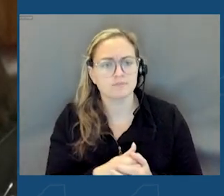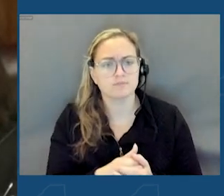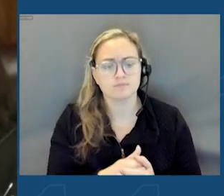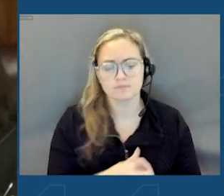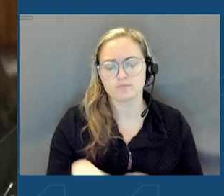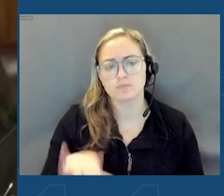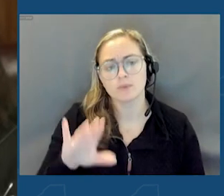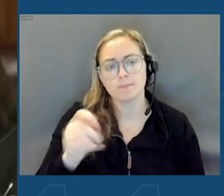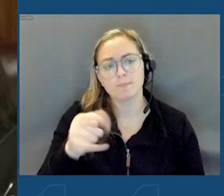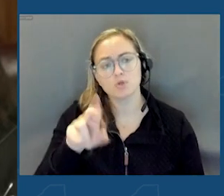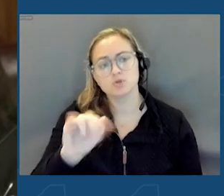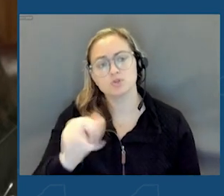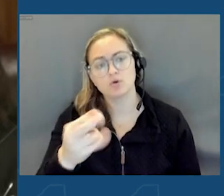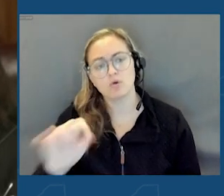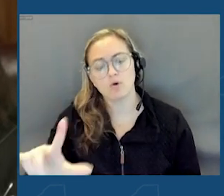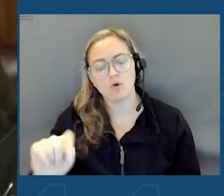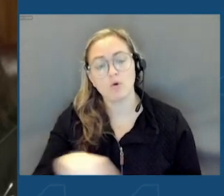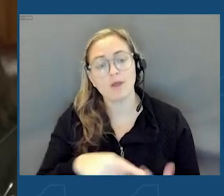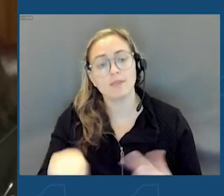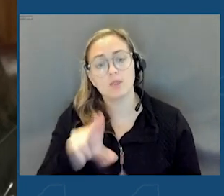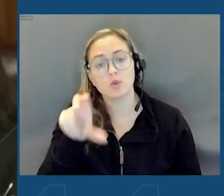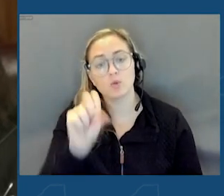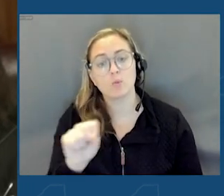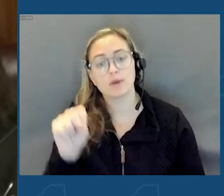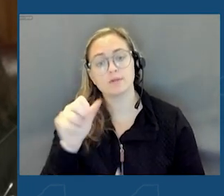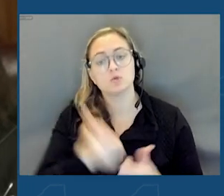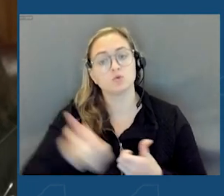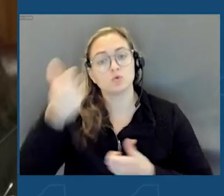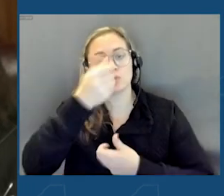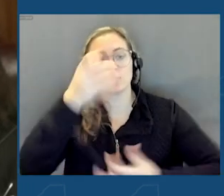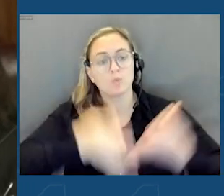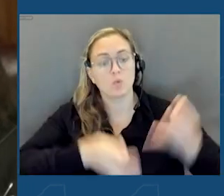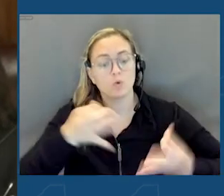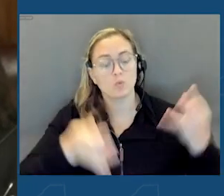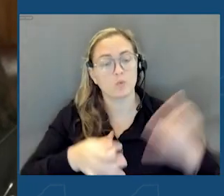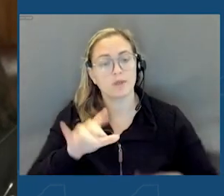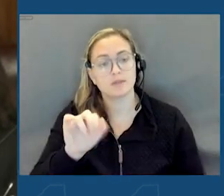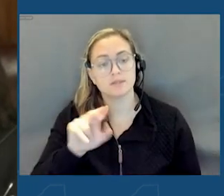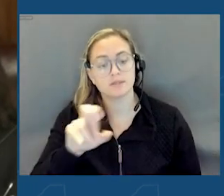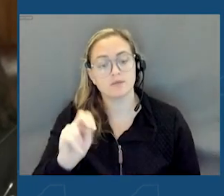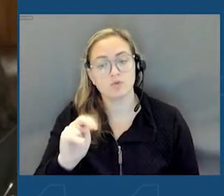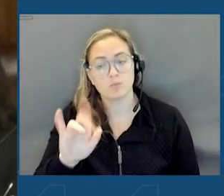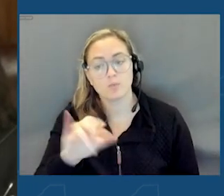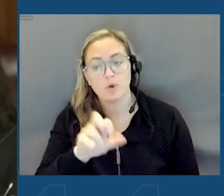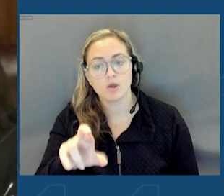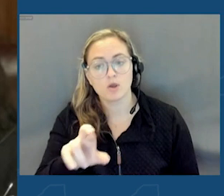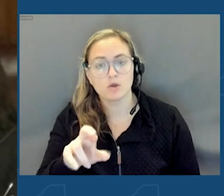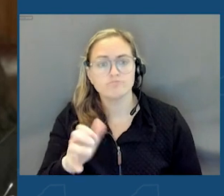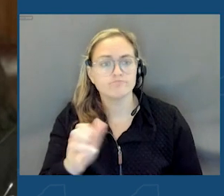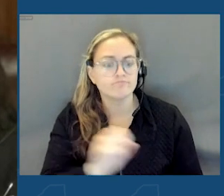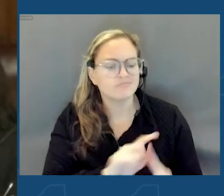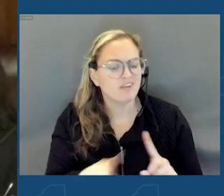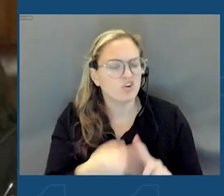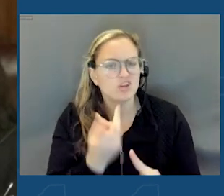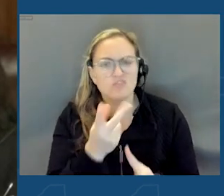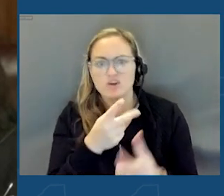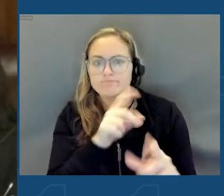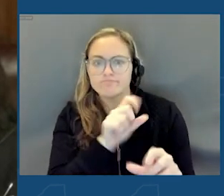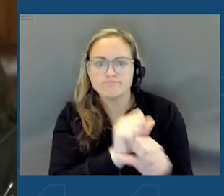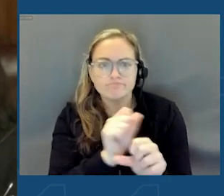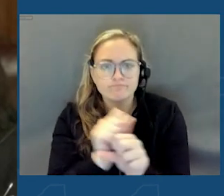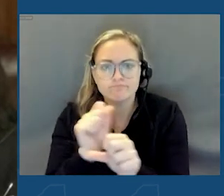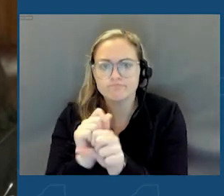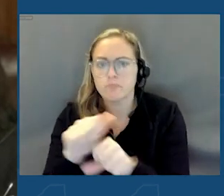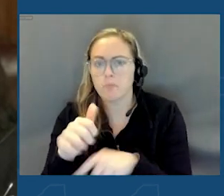the United States Supreme Court with Justice Stephen Breyer. Judge Halligan has had several stints in private practice in New York, but